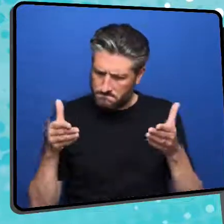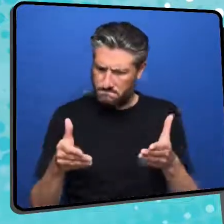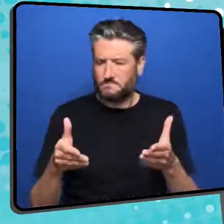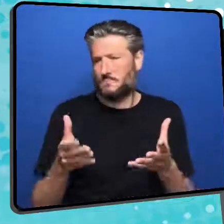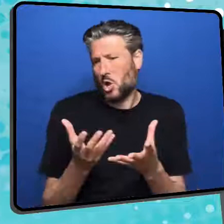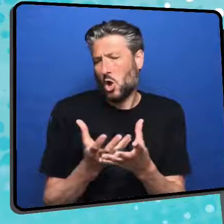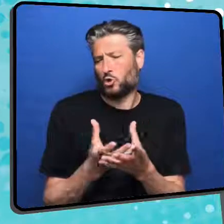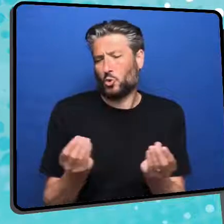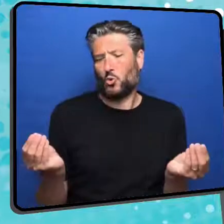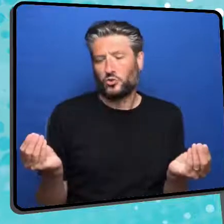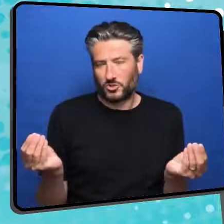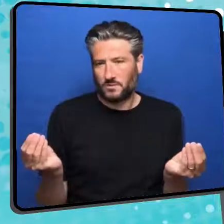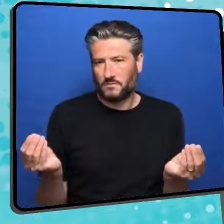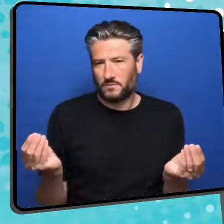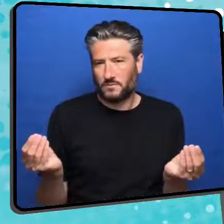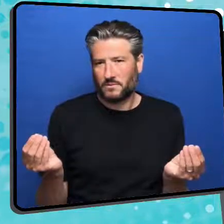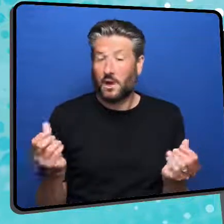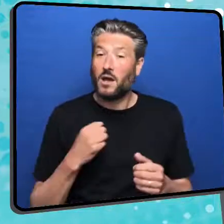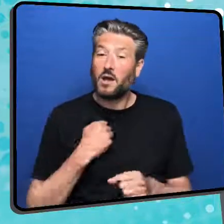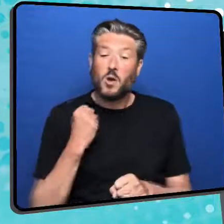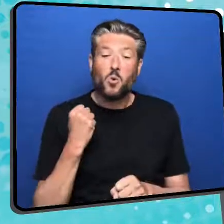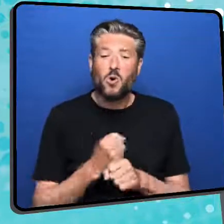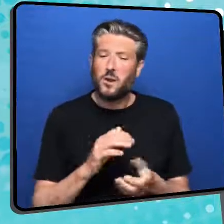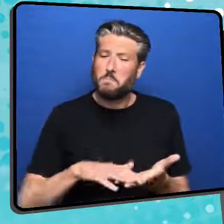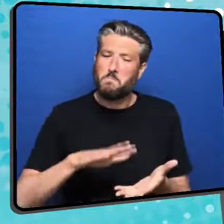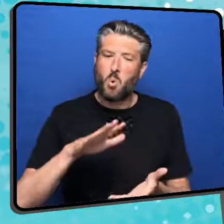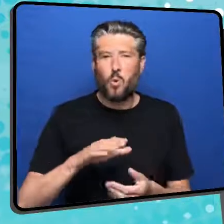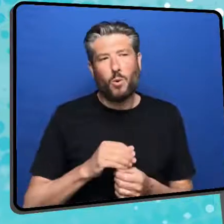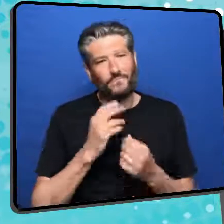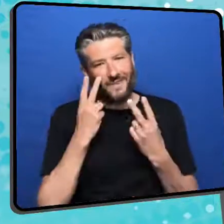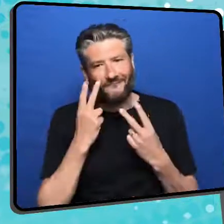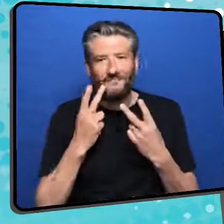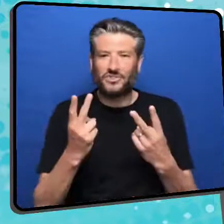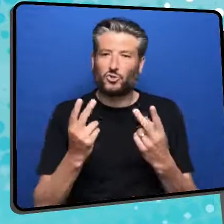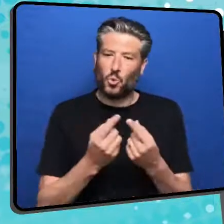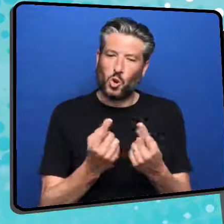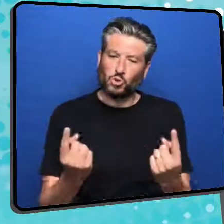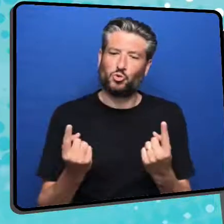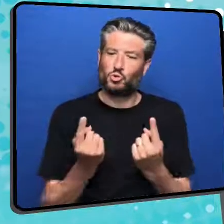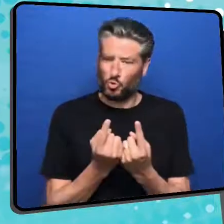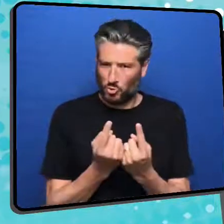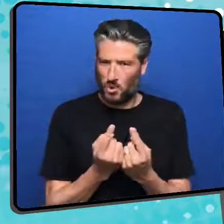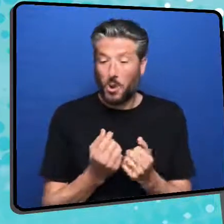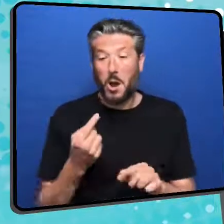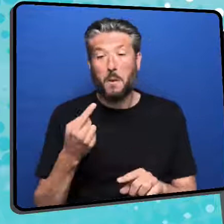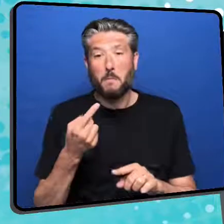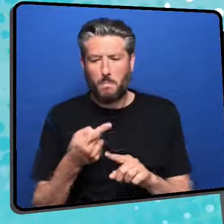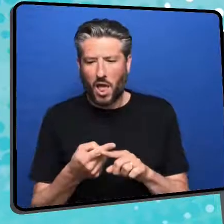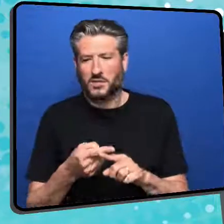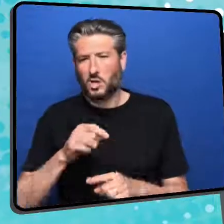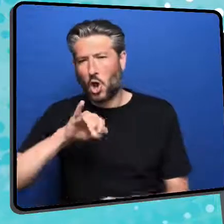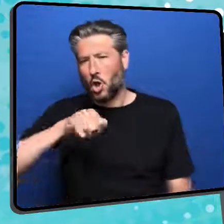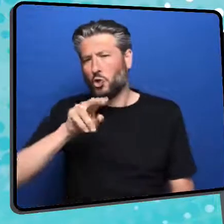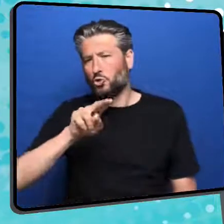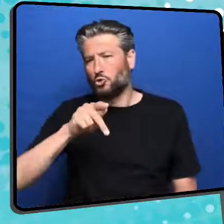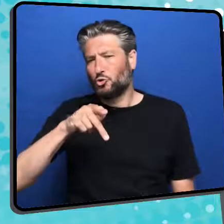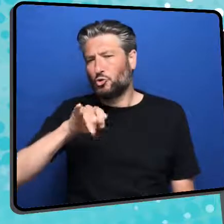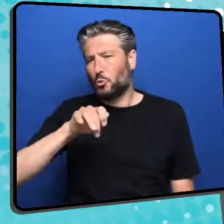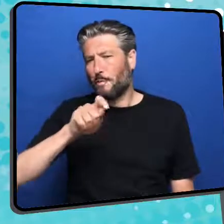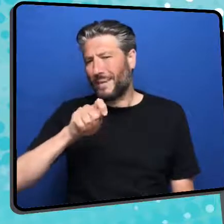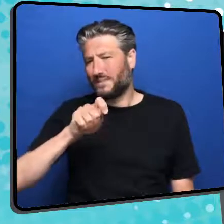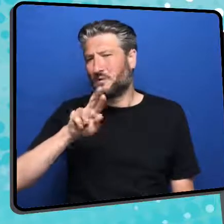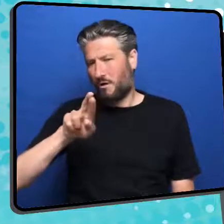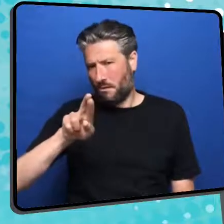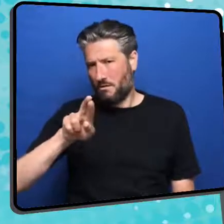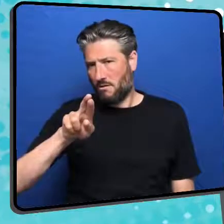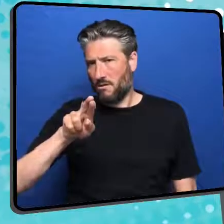Studio Code, but I can also work with Jupyter notebooks. I'm also quite an R experienced coder,